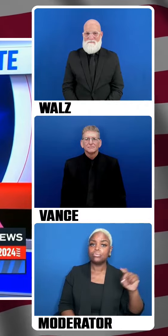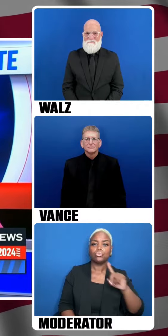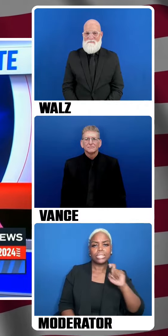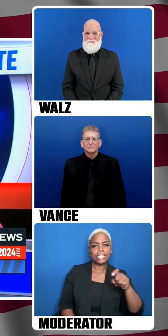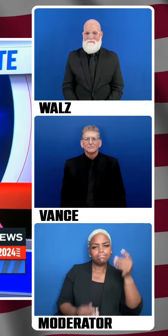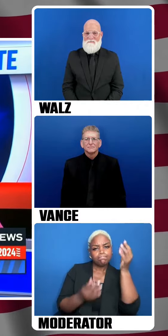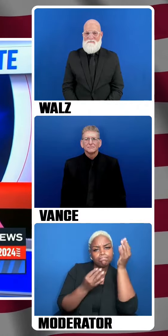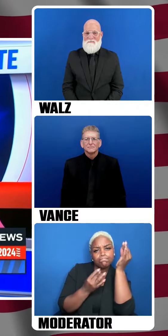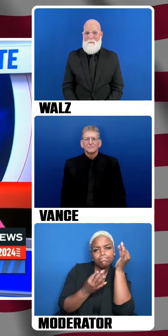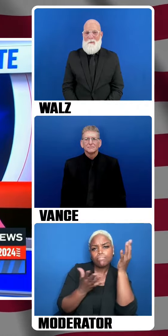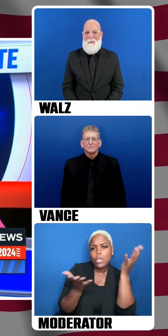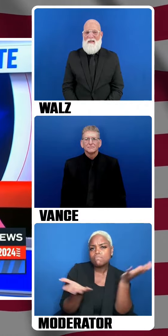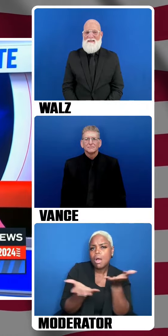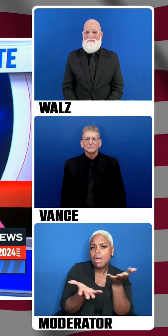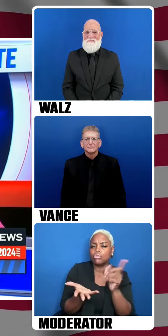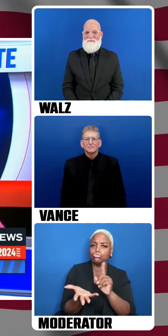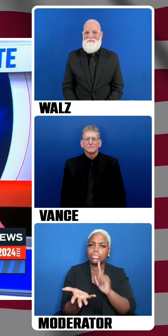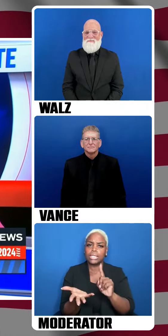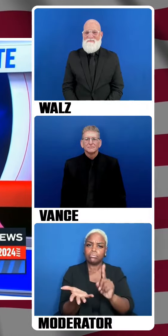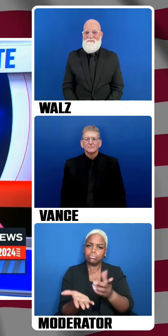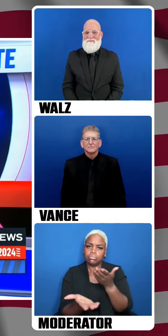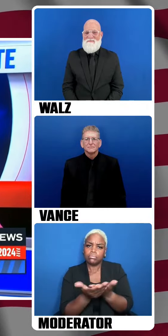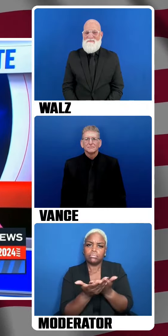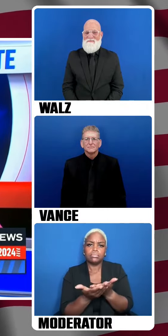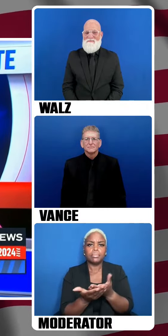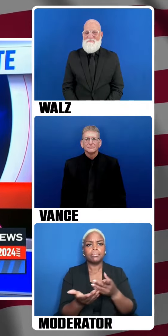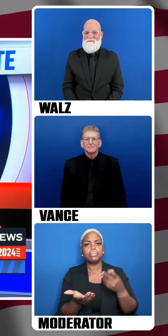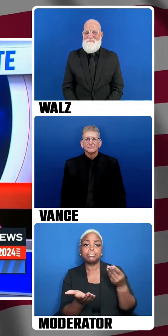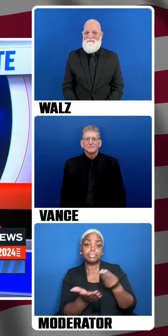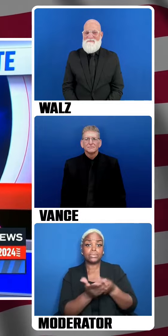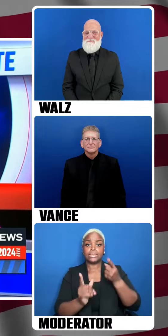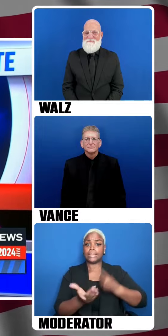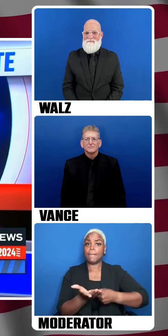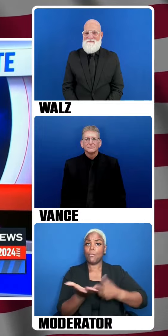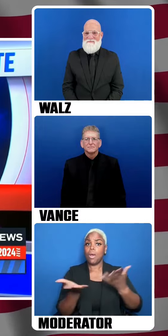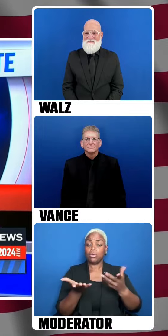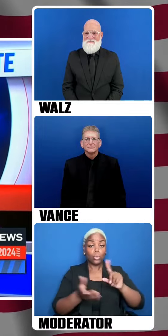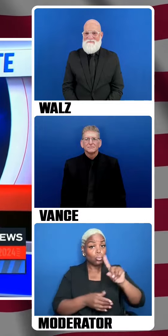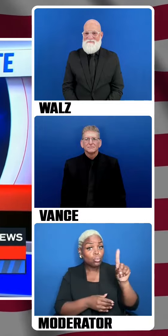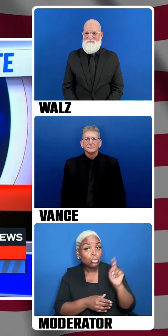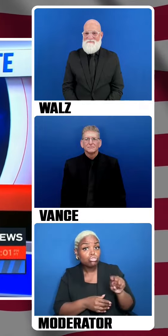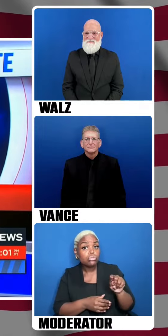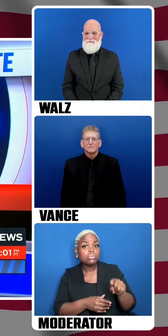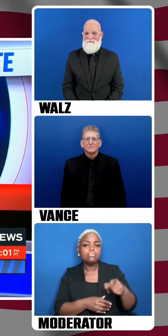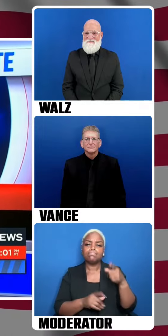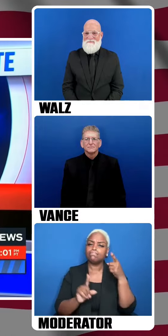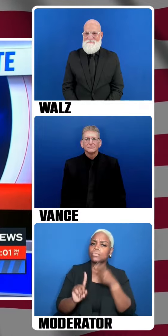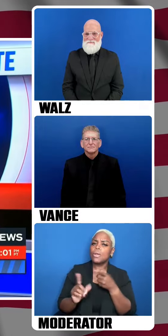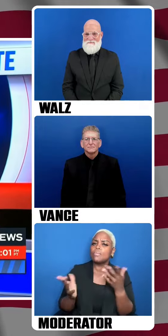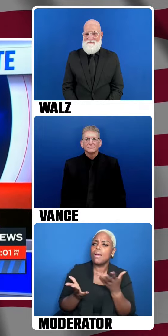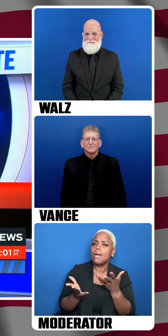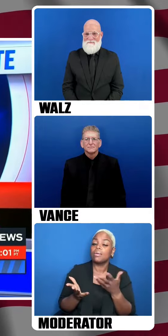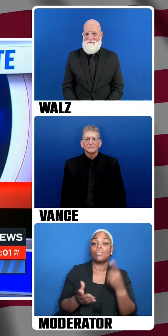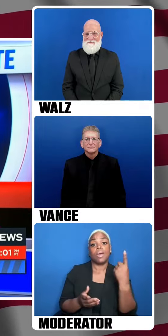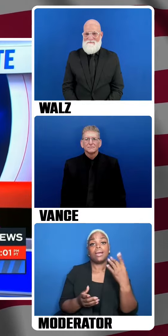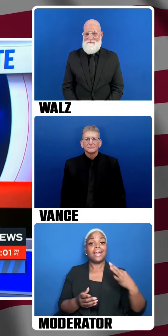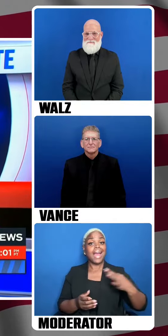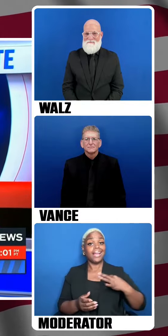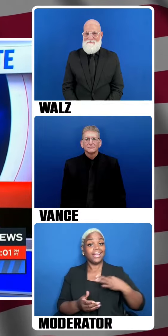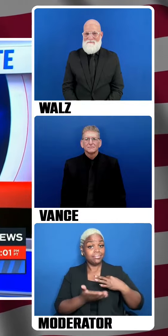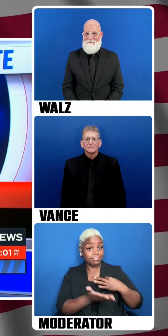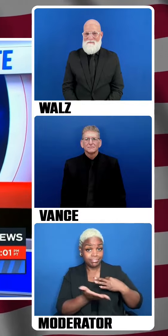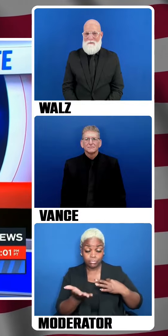to. Questions will be directed at one candidate, who will have 2 minutes to respond. The other candidate will be allowed 2 minutes for